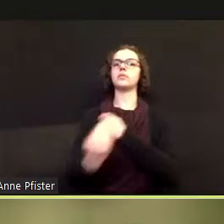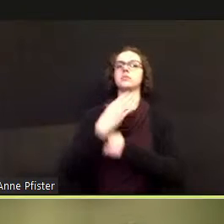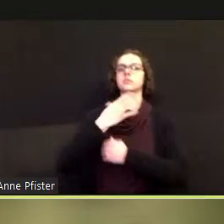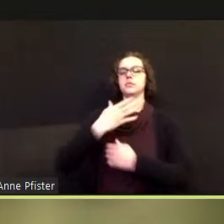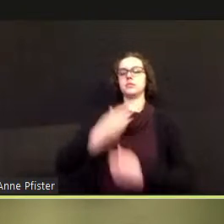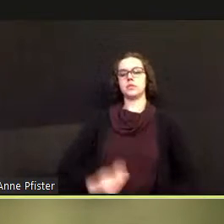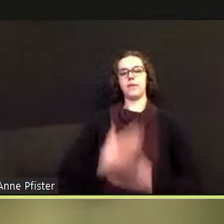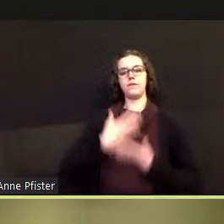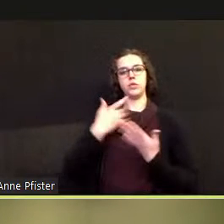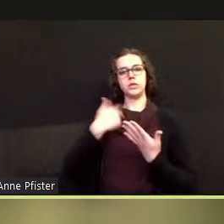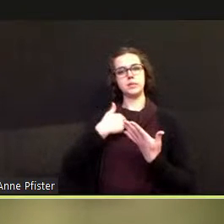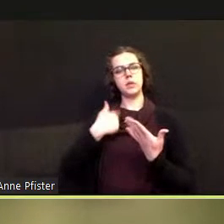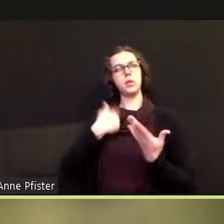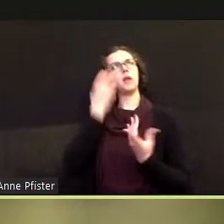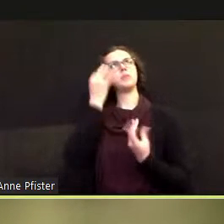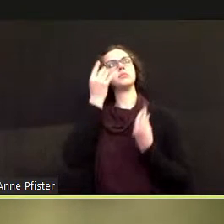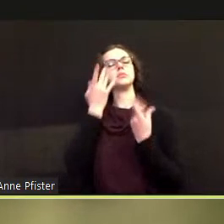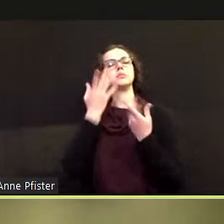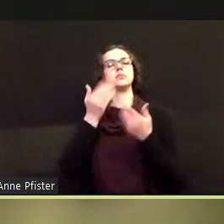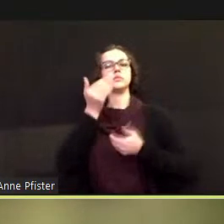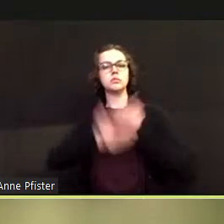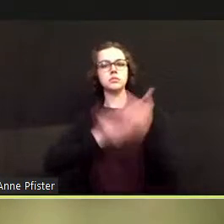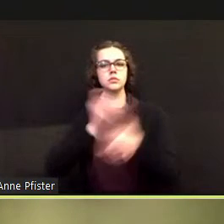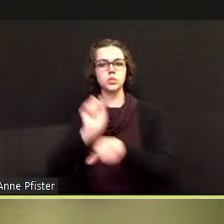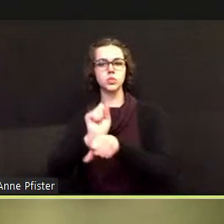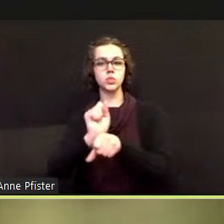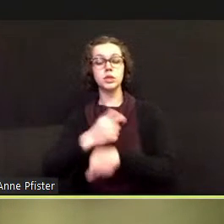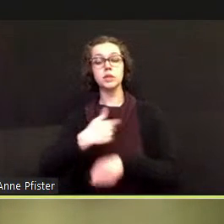my work. I'm hearing from a